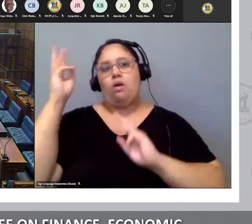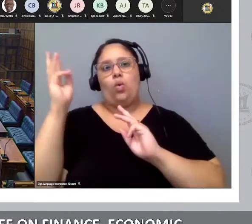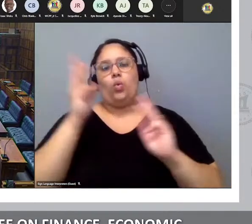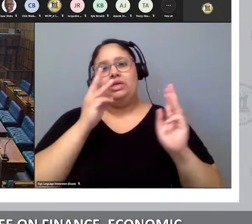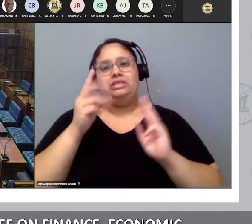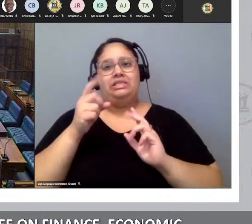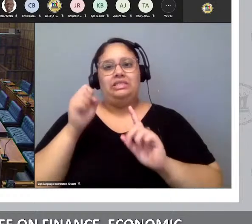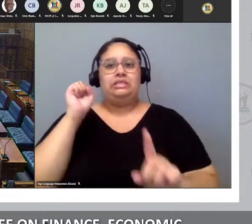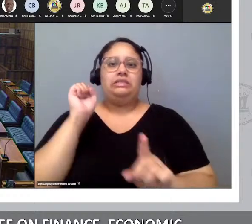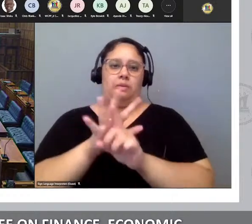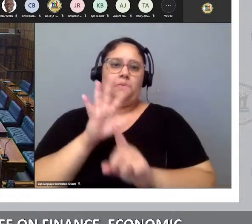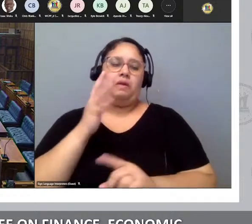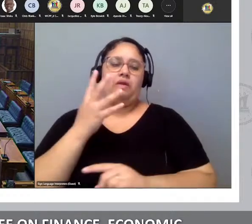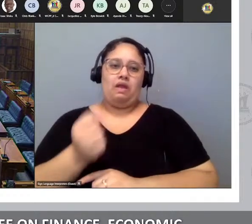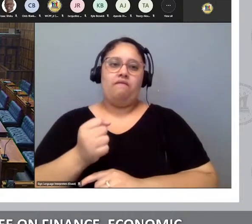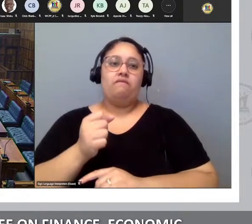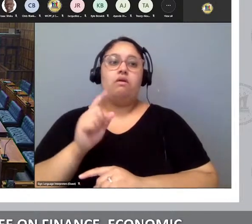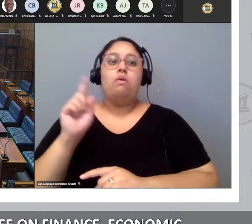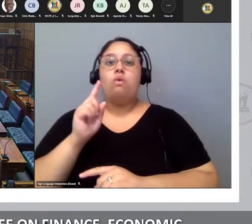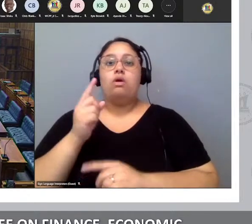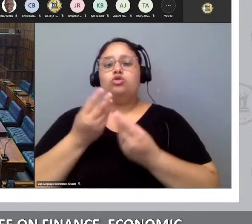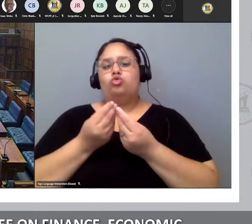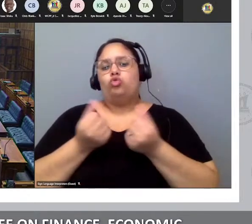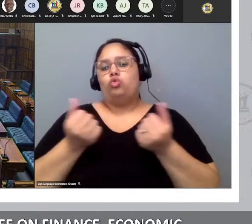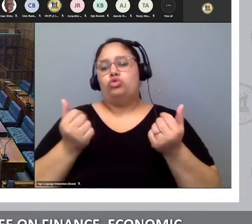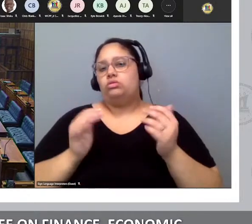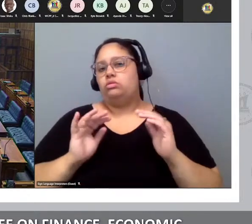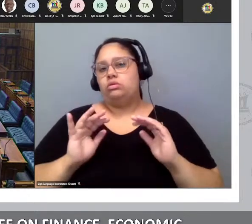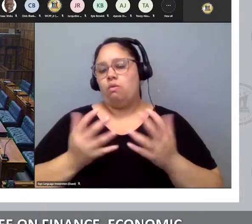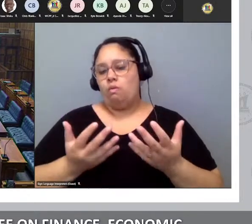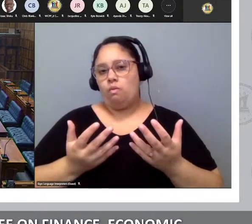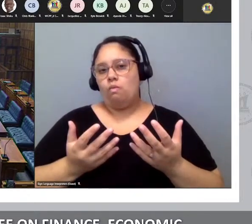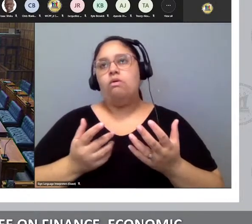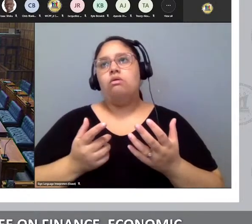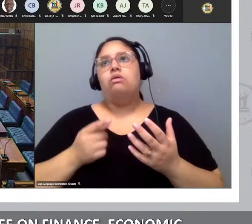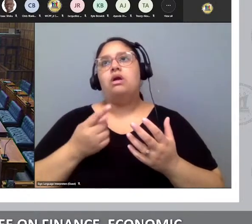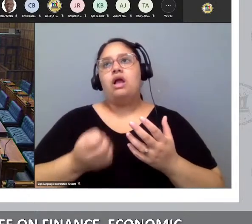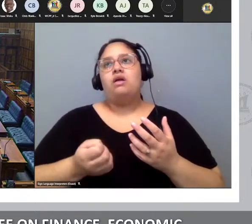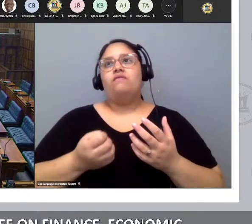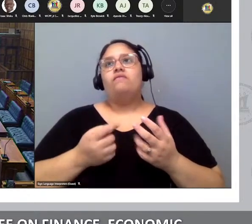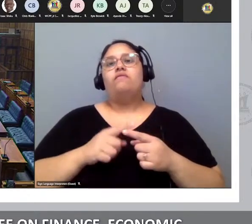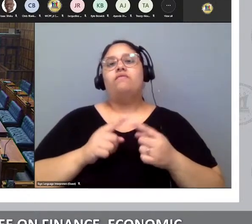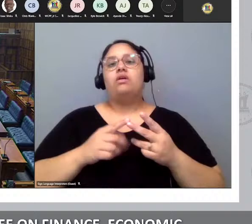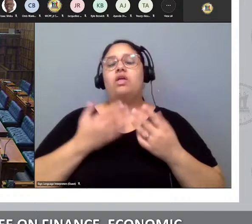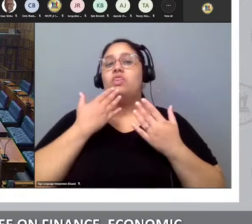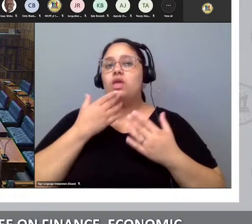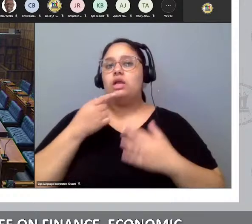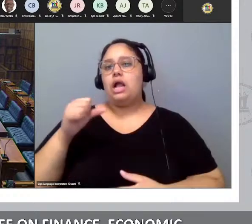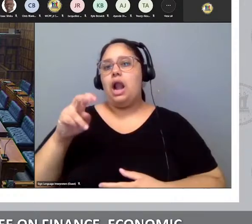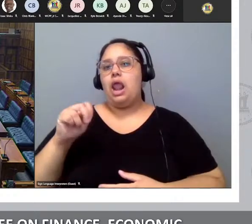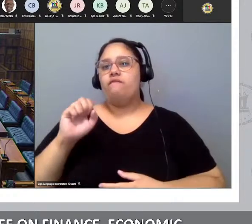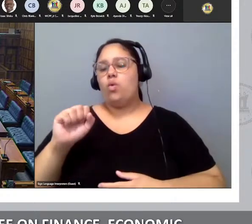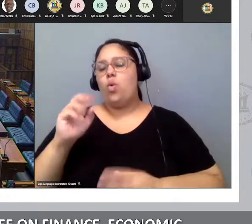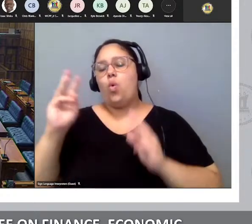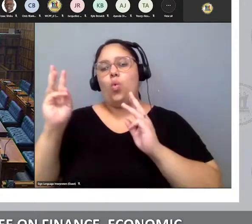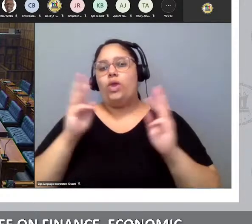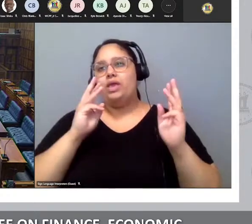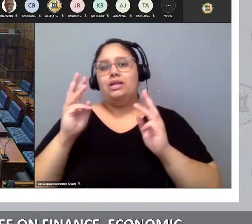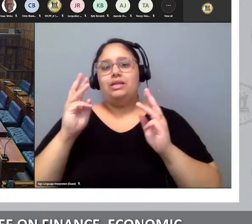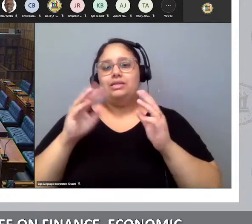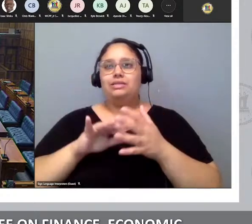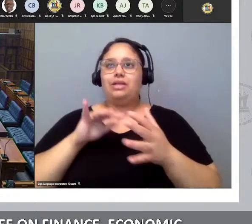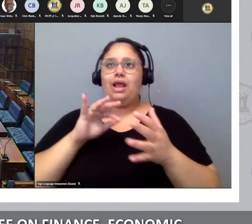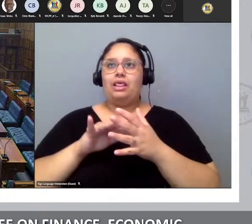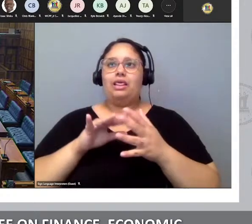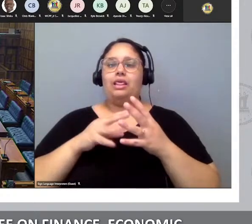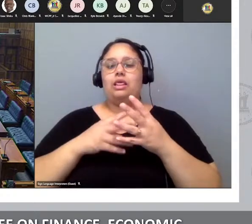an impact what is the solution and there's thanks Glenn for your wind study and Etc we'll engage